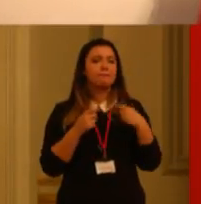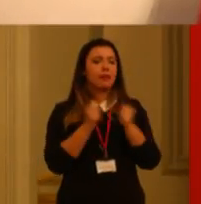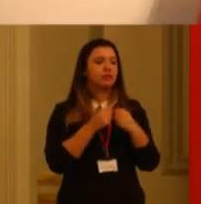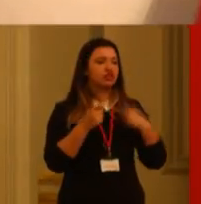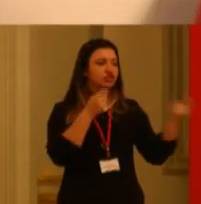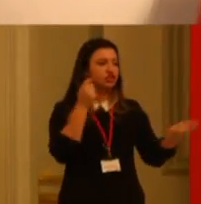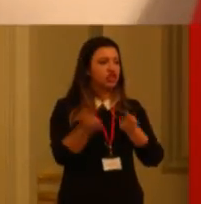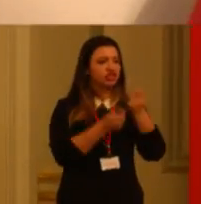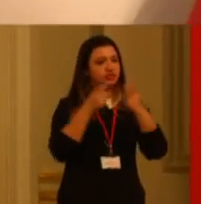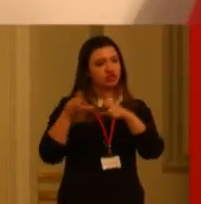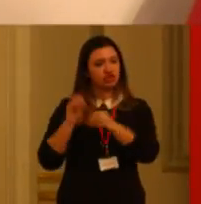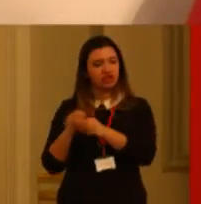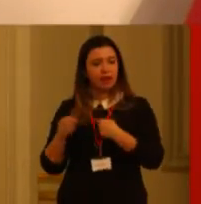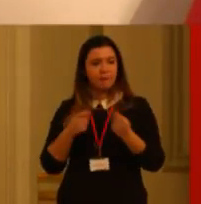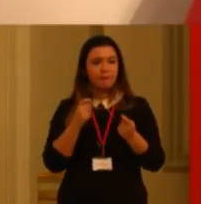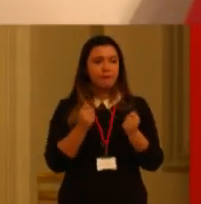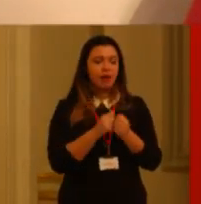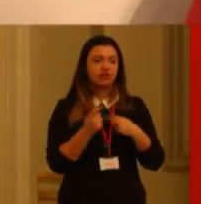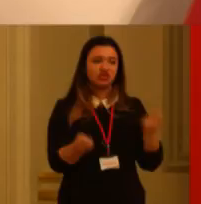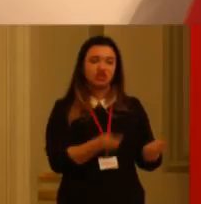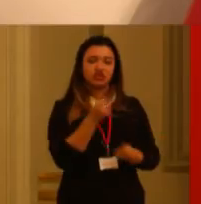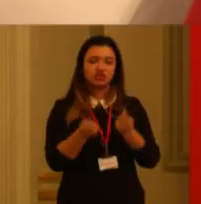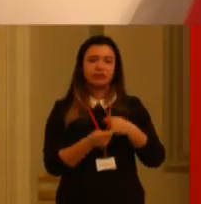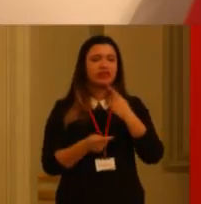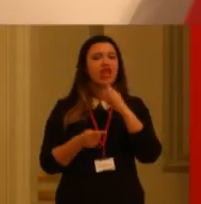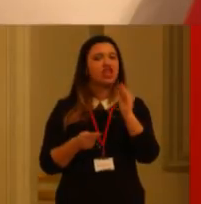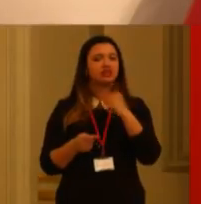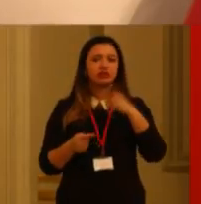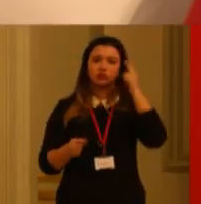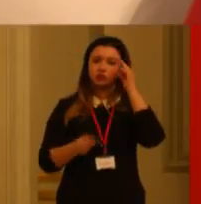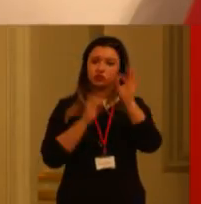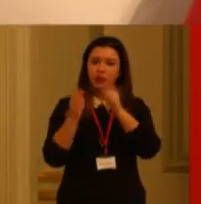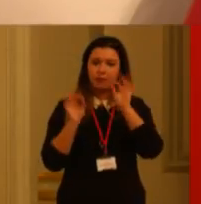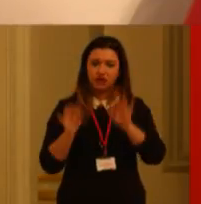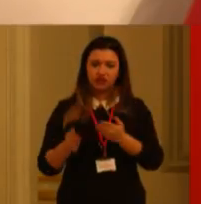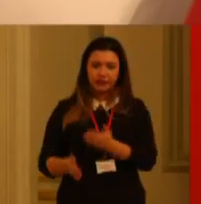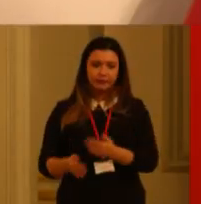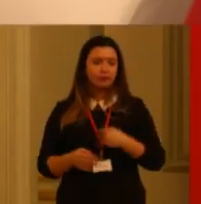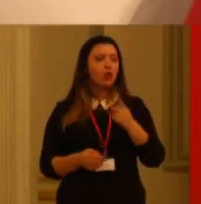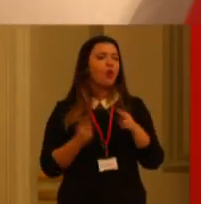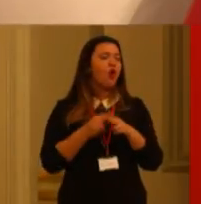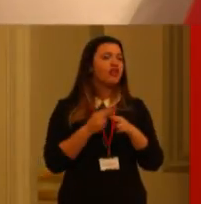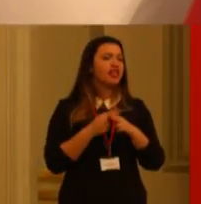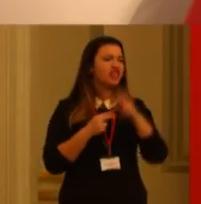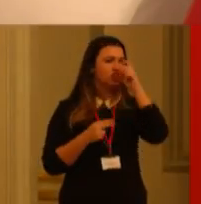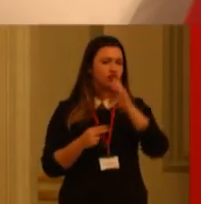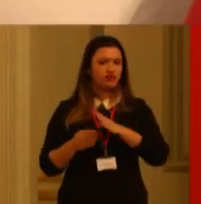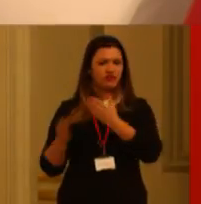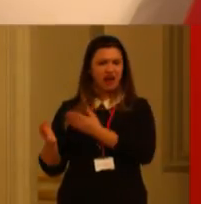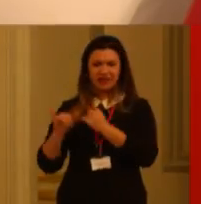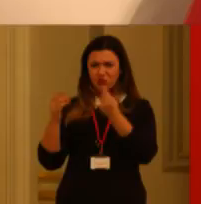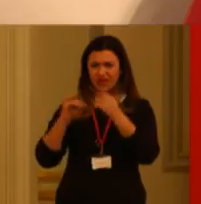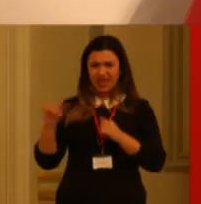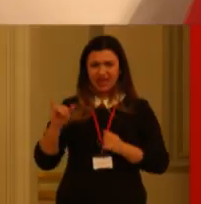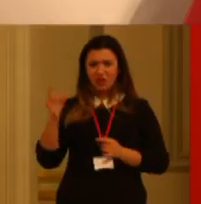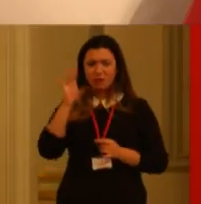to remember people that we collaborated and worked with in the field. For instance, İşkur.